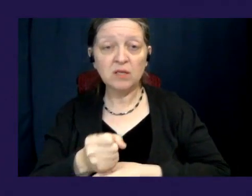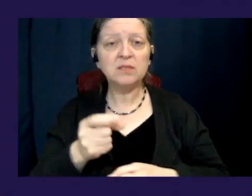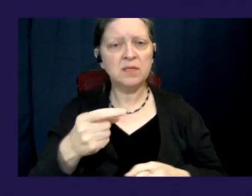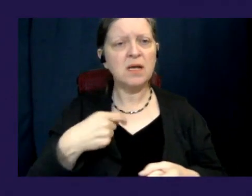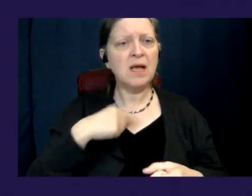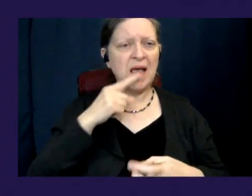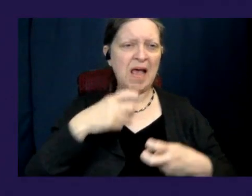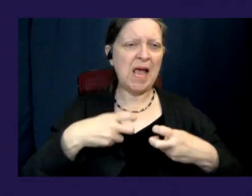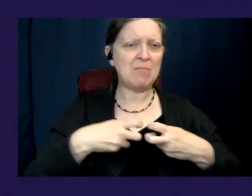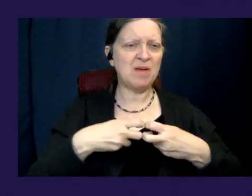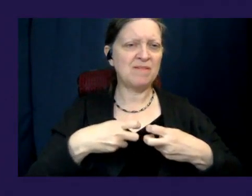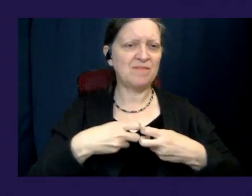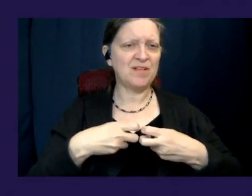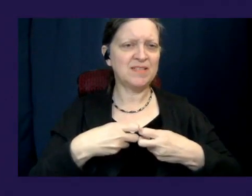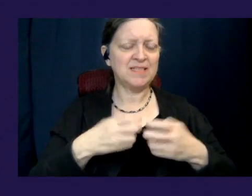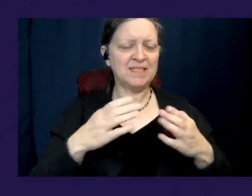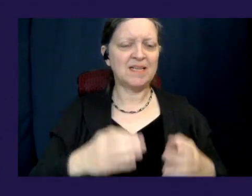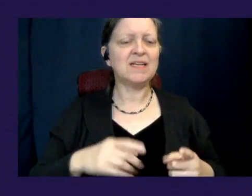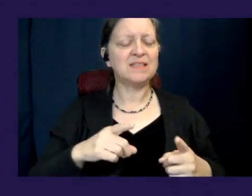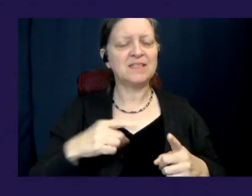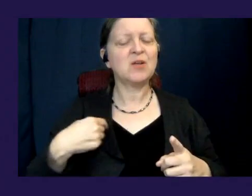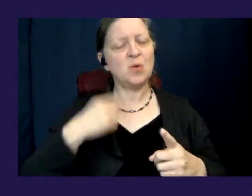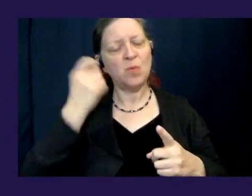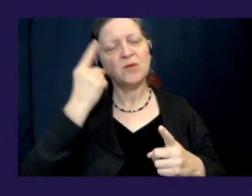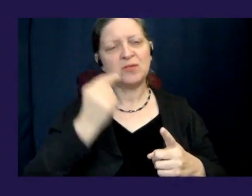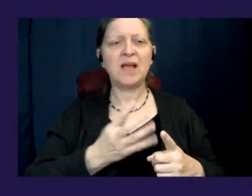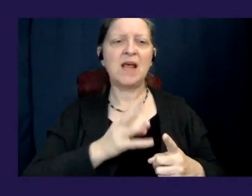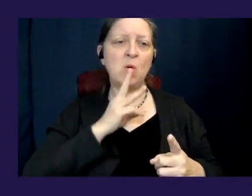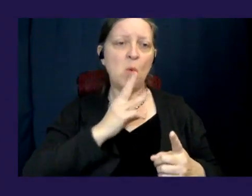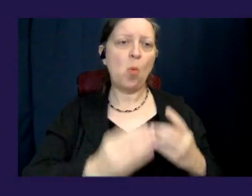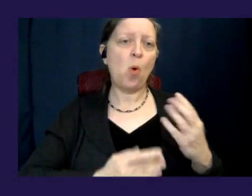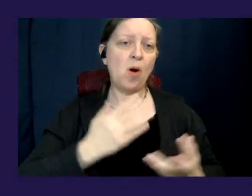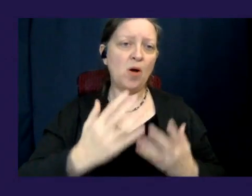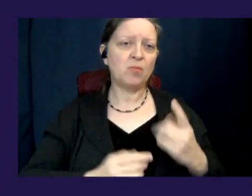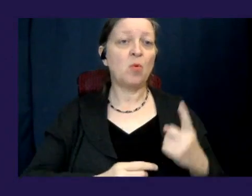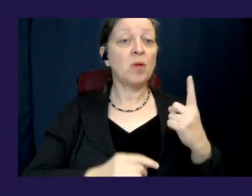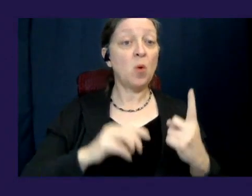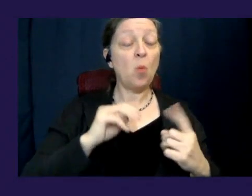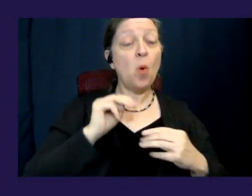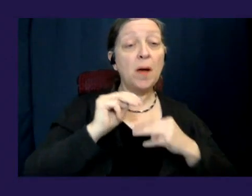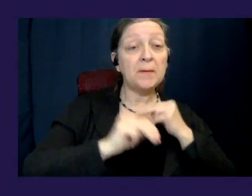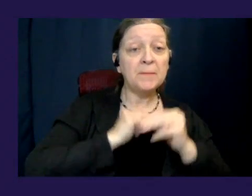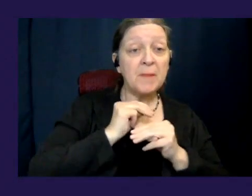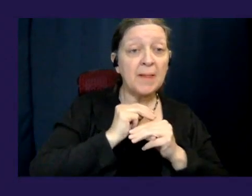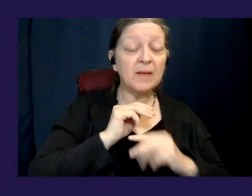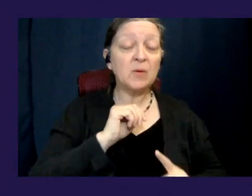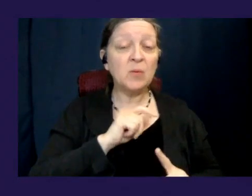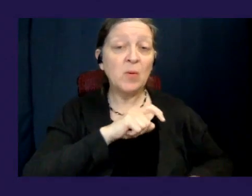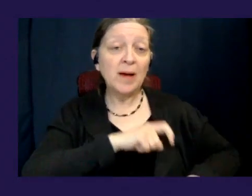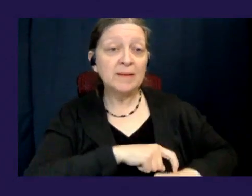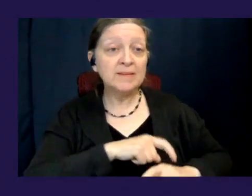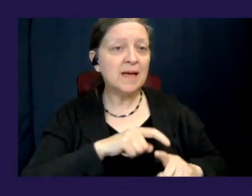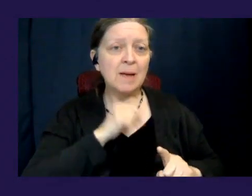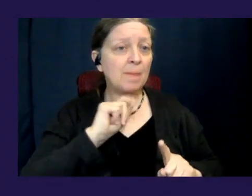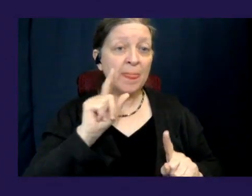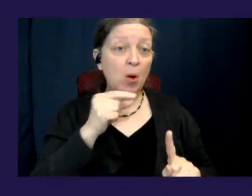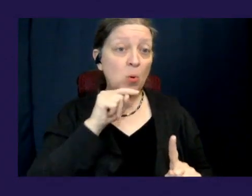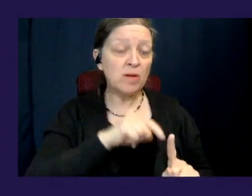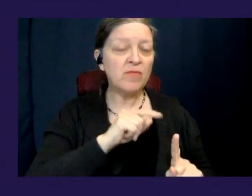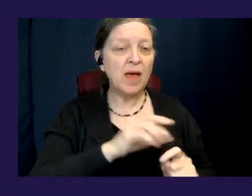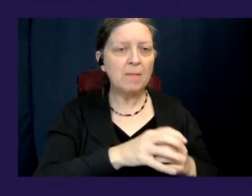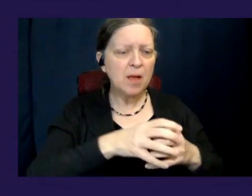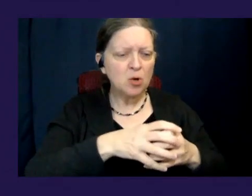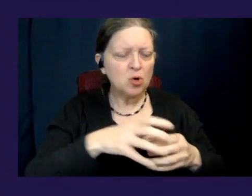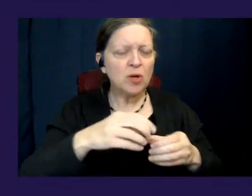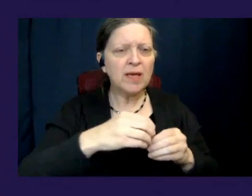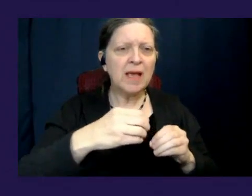from one molecule at a time, and not just looking at the whole thing, but how the kind of bubbles, how the pockets of correlated